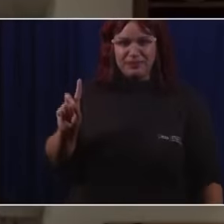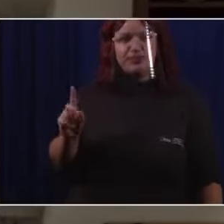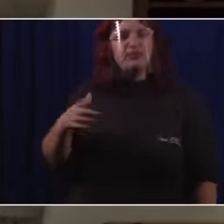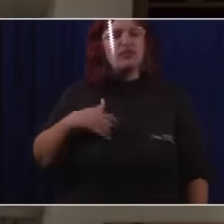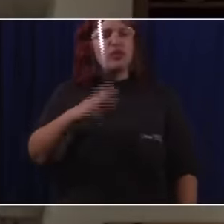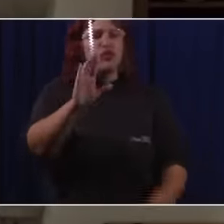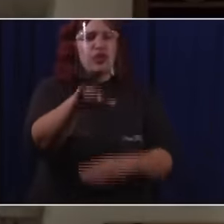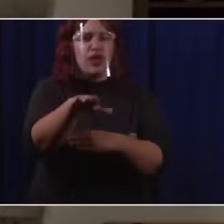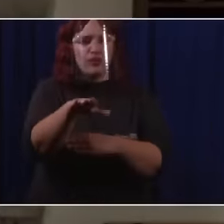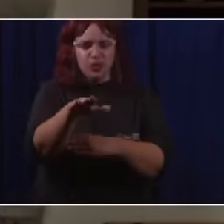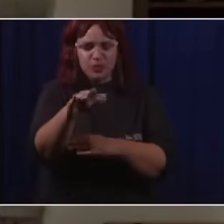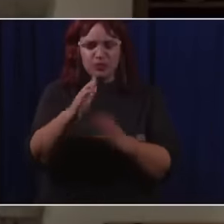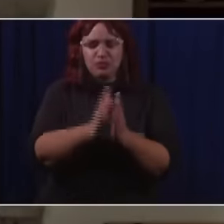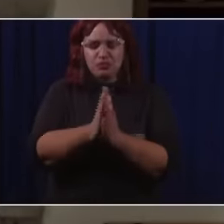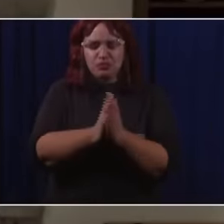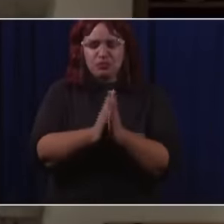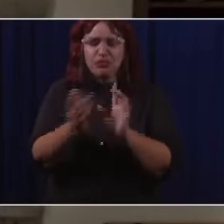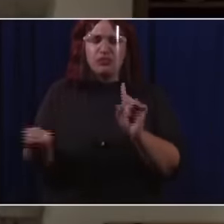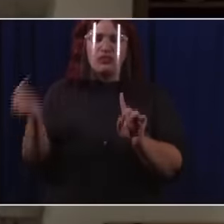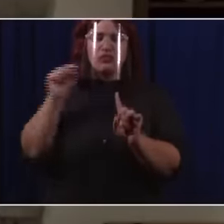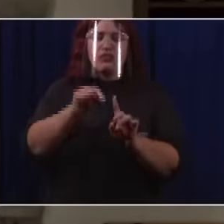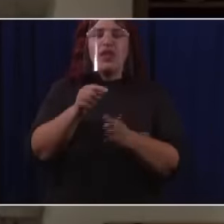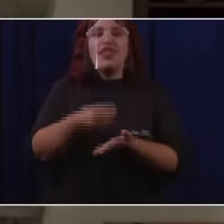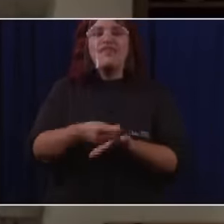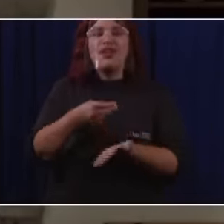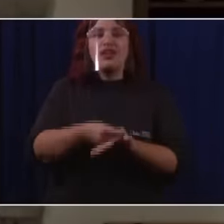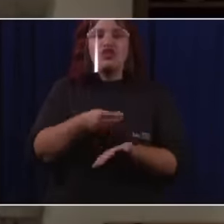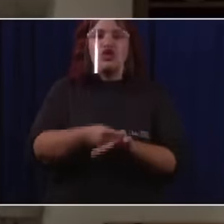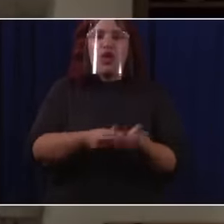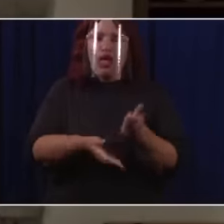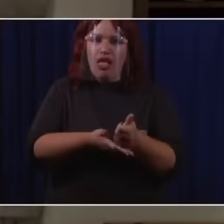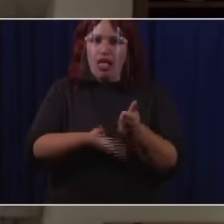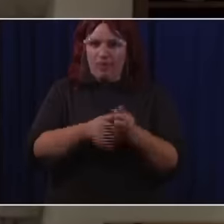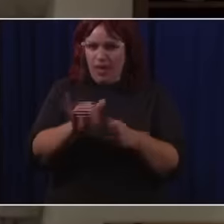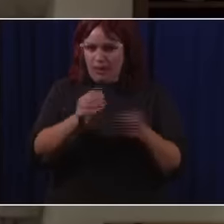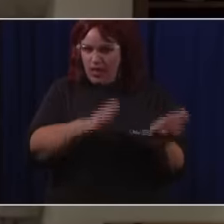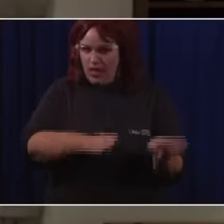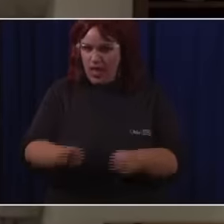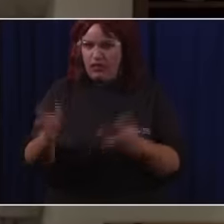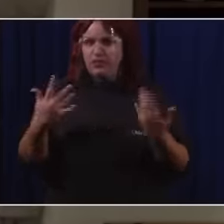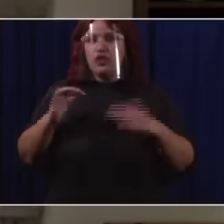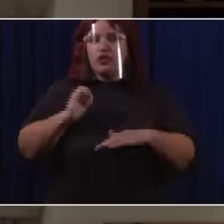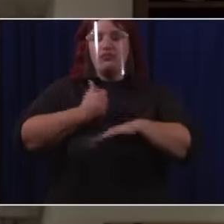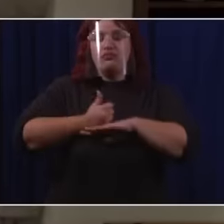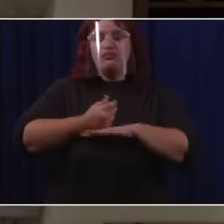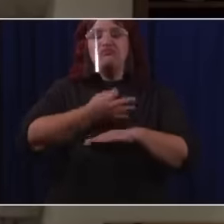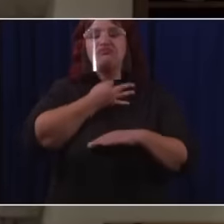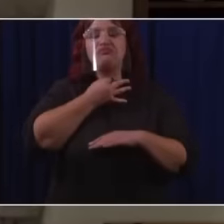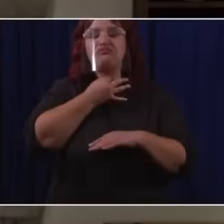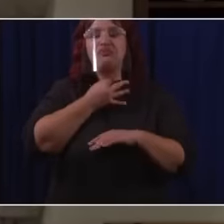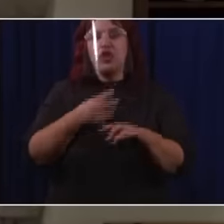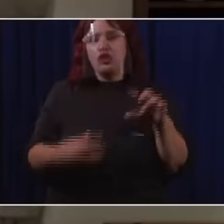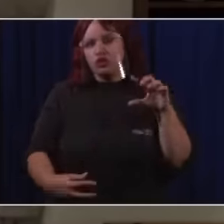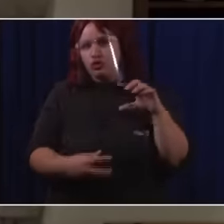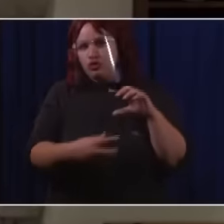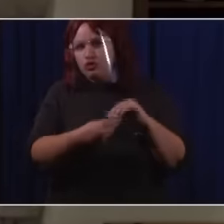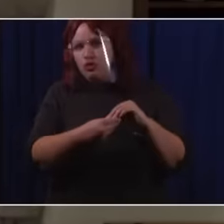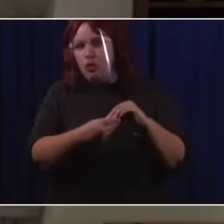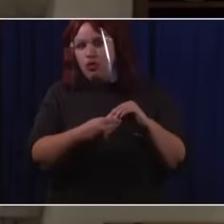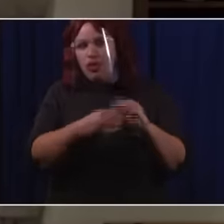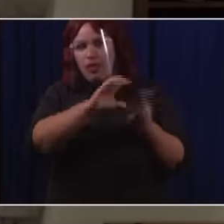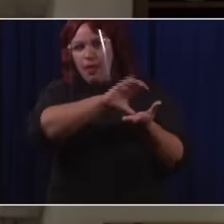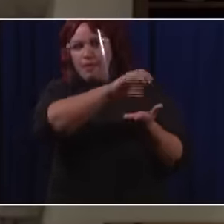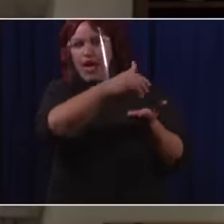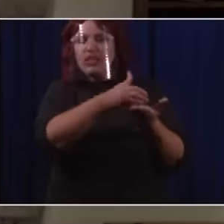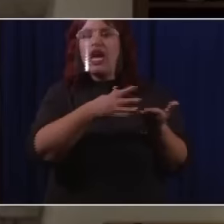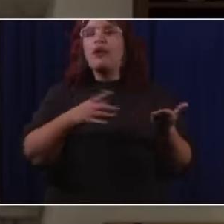the financial help that you're about to provide to people. What is the total dollar amount you have to work with? This is from the